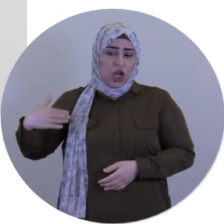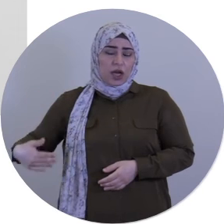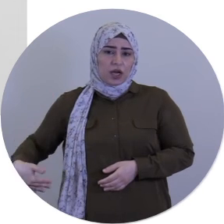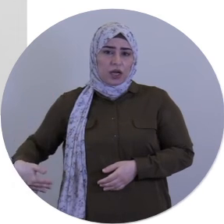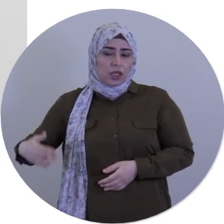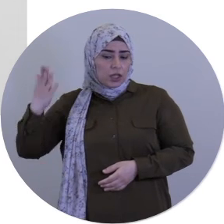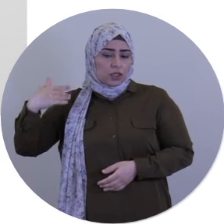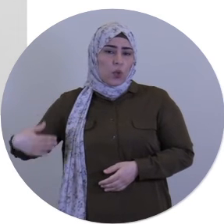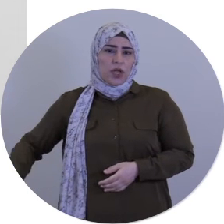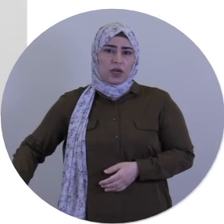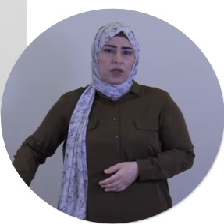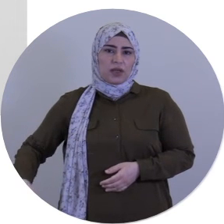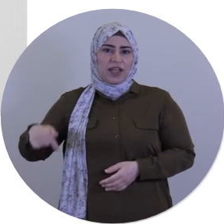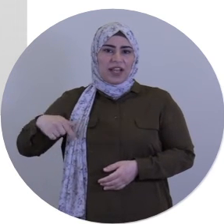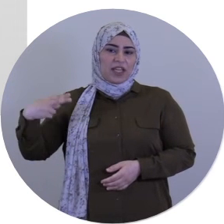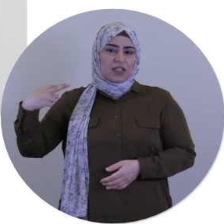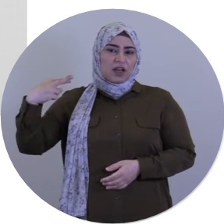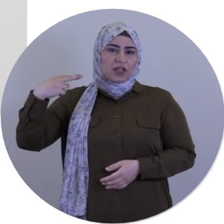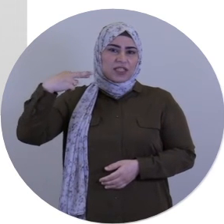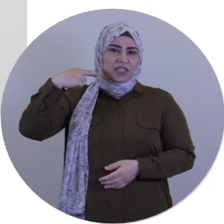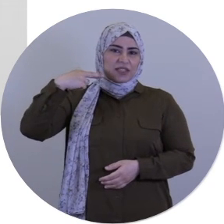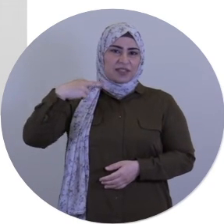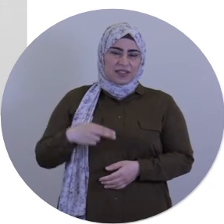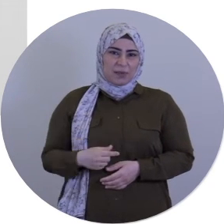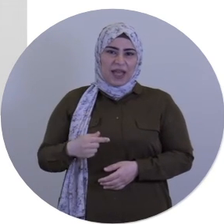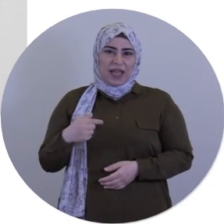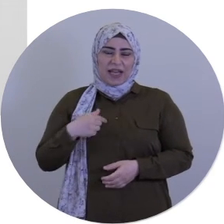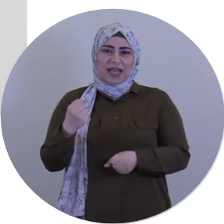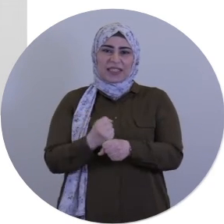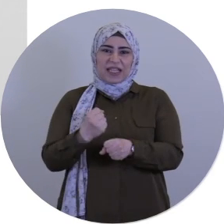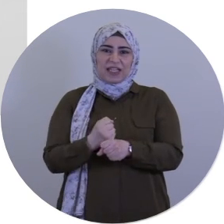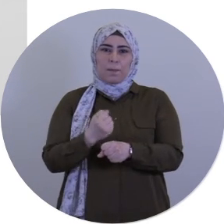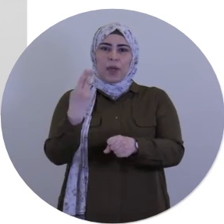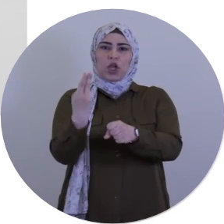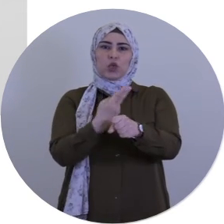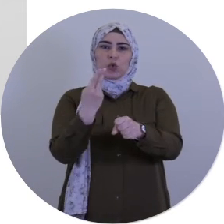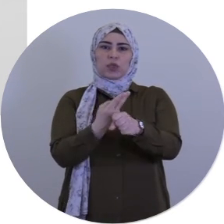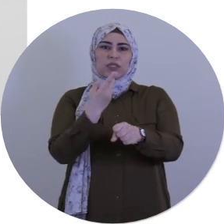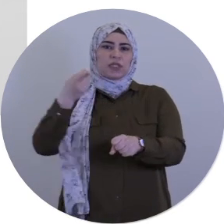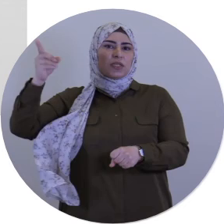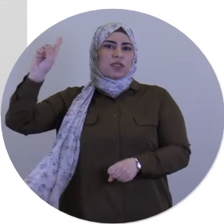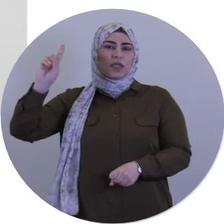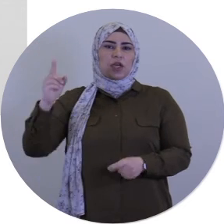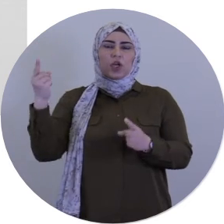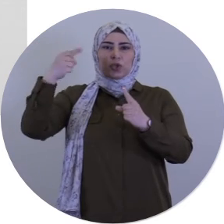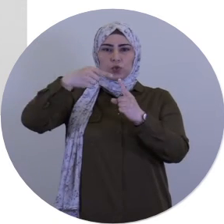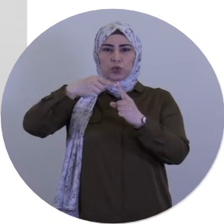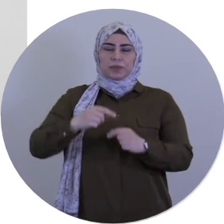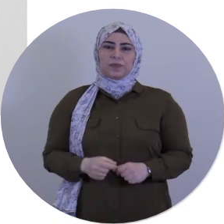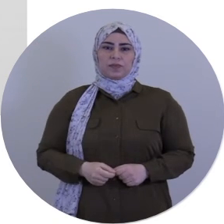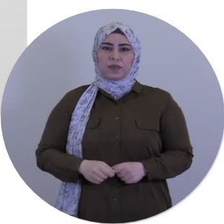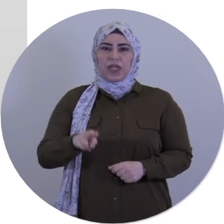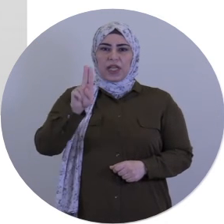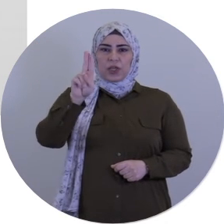would say, I used to have long hair, but now I have short hair. That's when you use and used to.